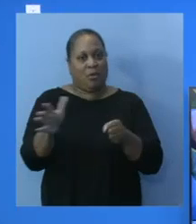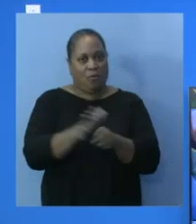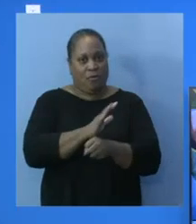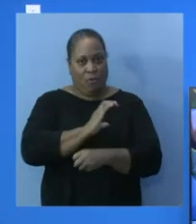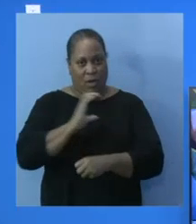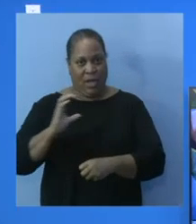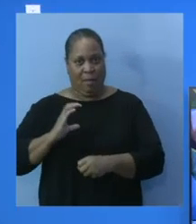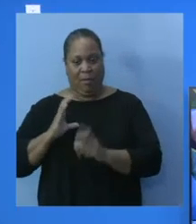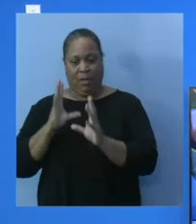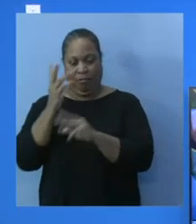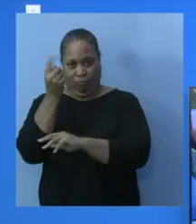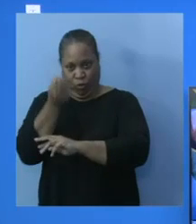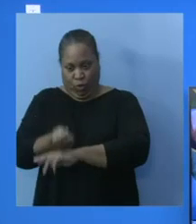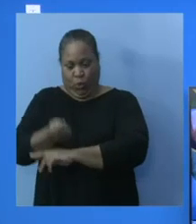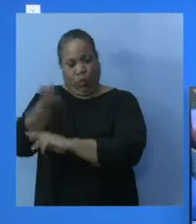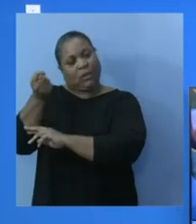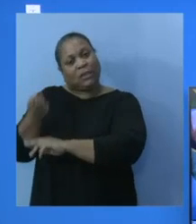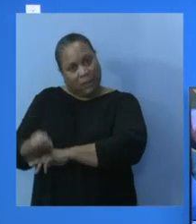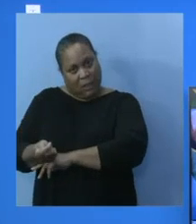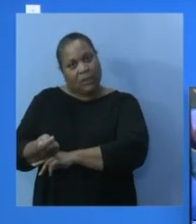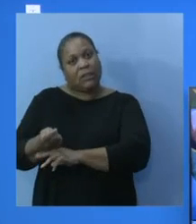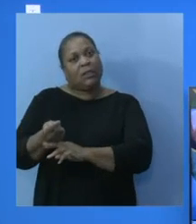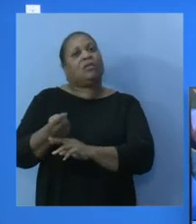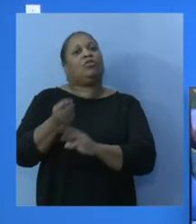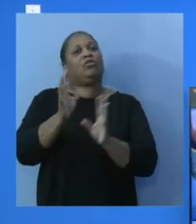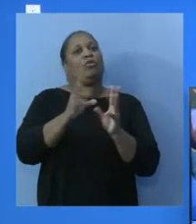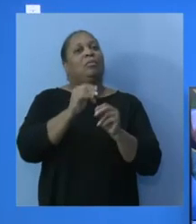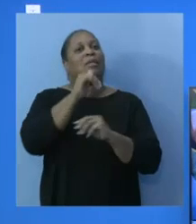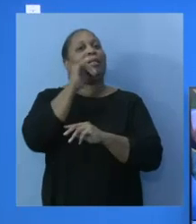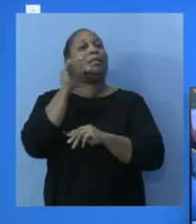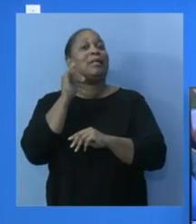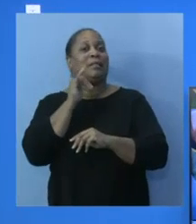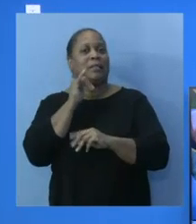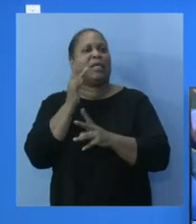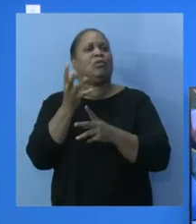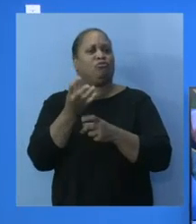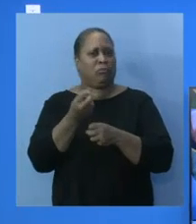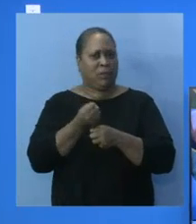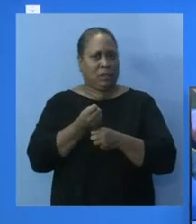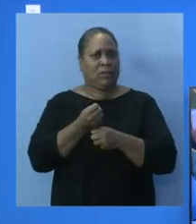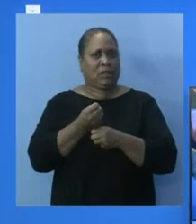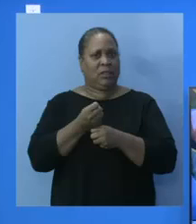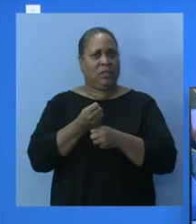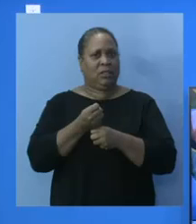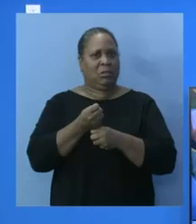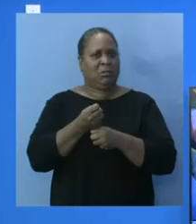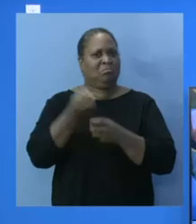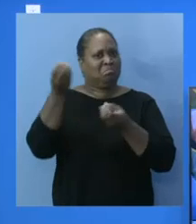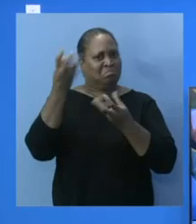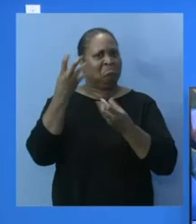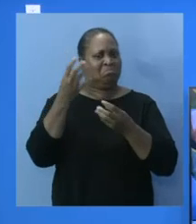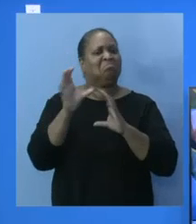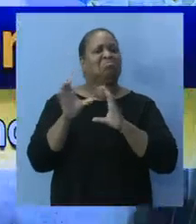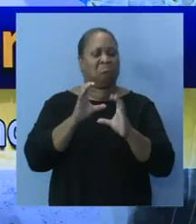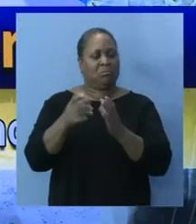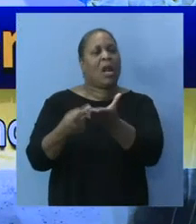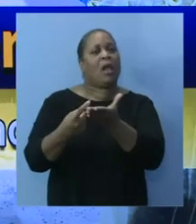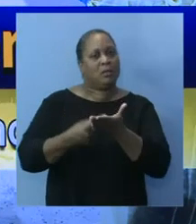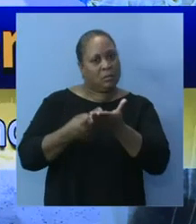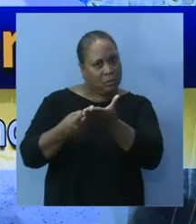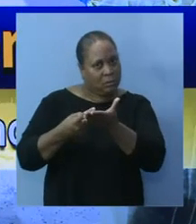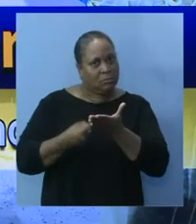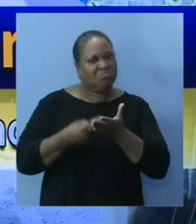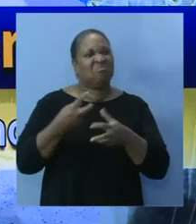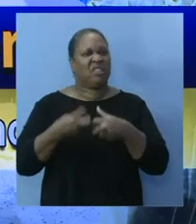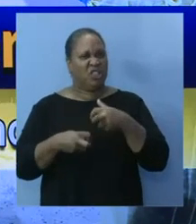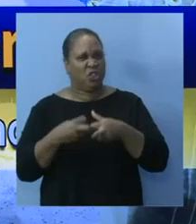which meets on Tuesday. So the cabinet committee met yesterday, received the matter, had the conversation, discussion on issues,